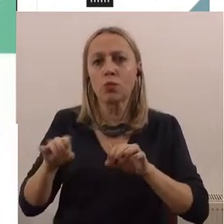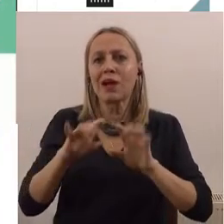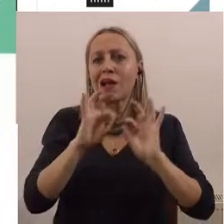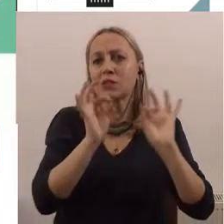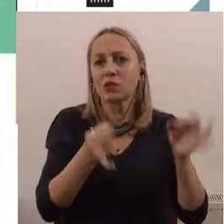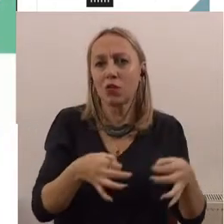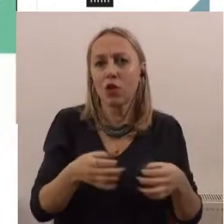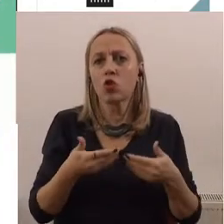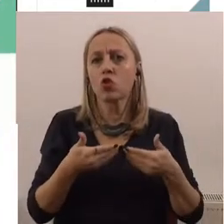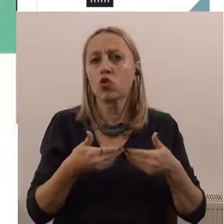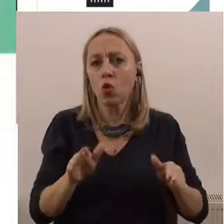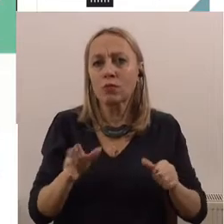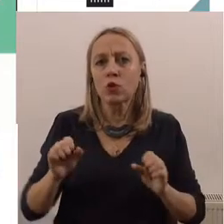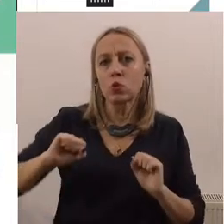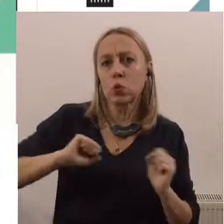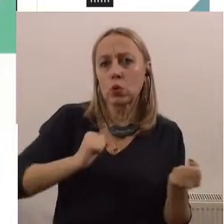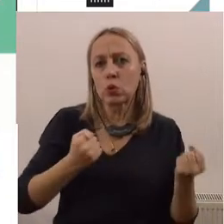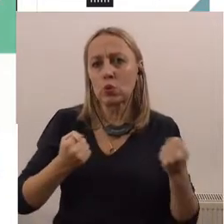each other.